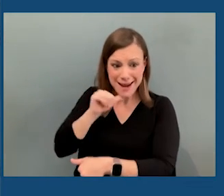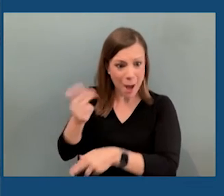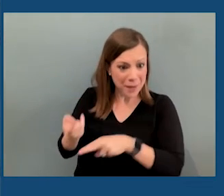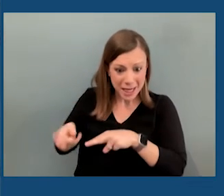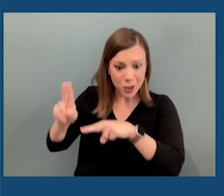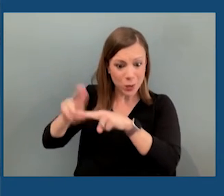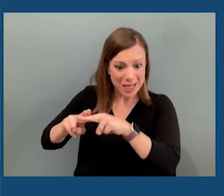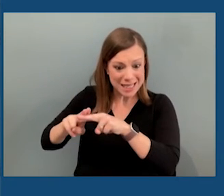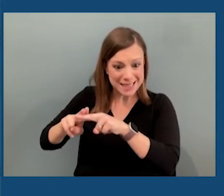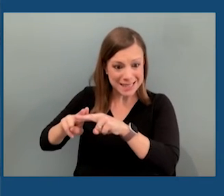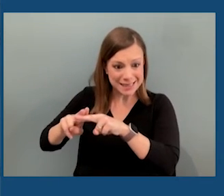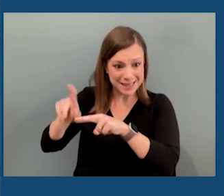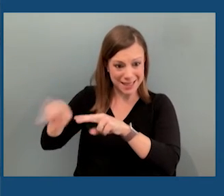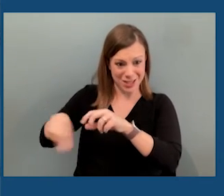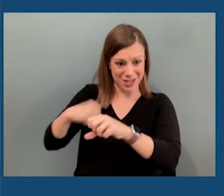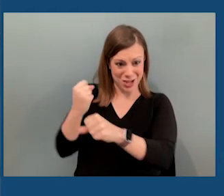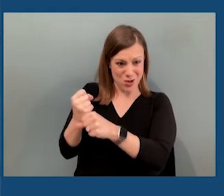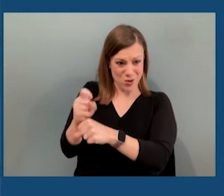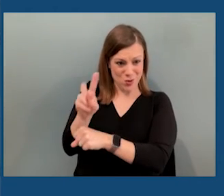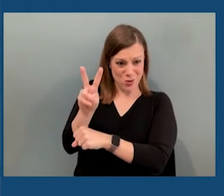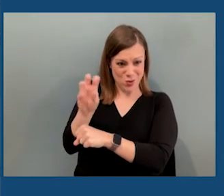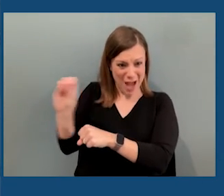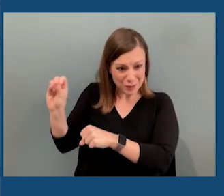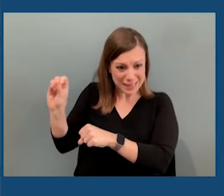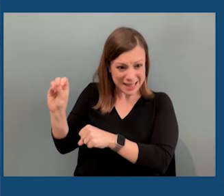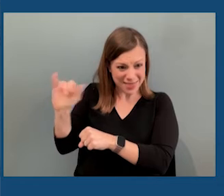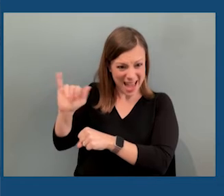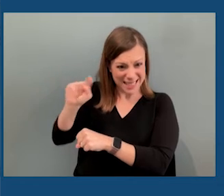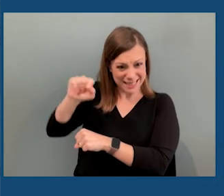since 2000? Anybody here paying tuition for